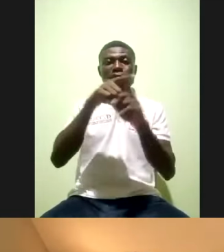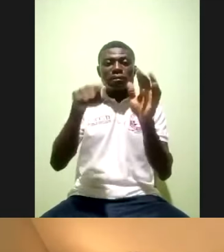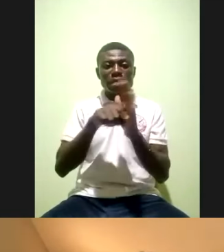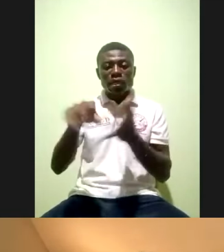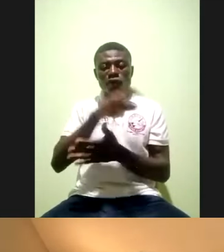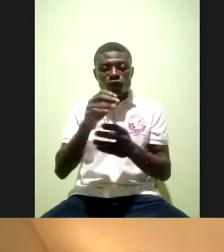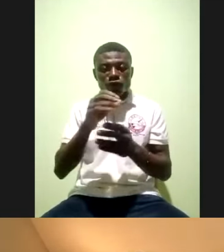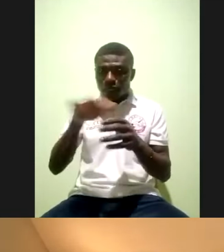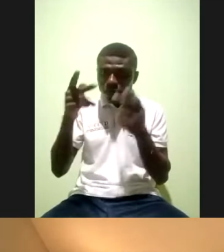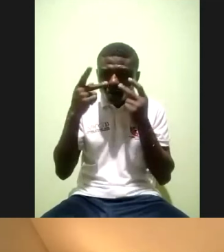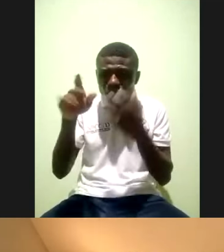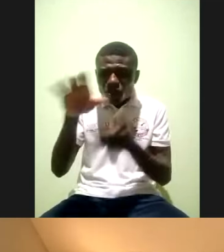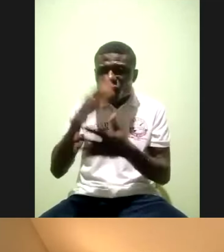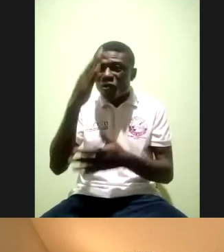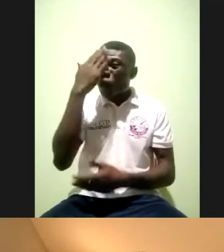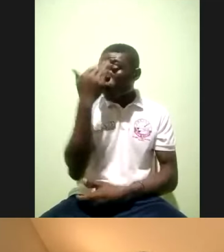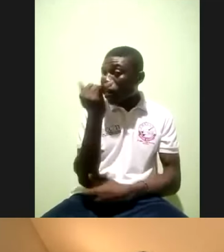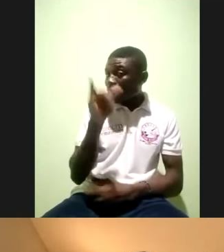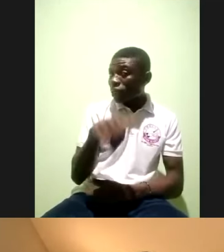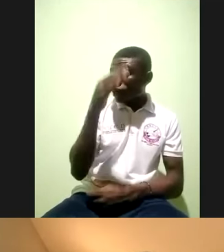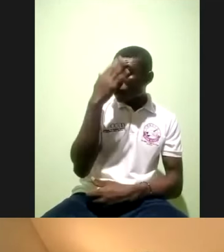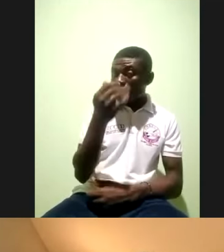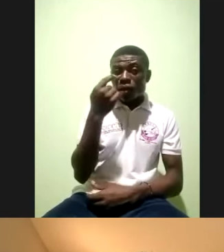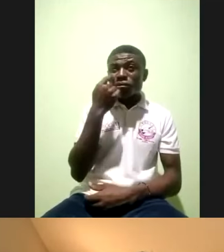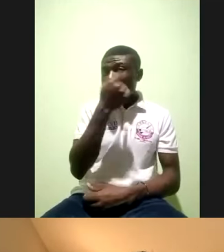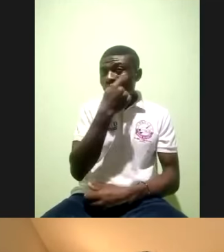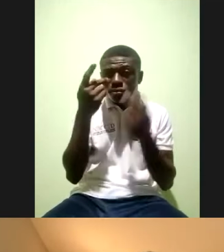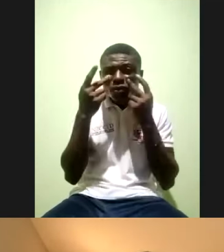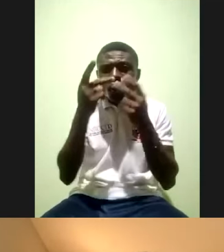Again, why is it so? Because of the visual perceptual